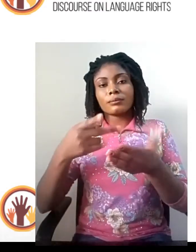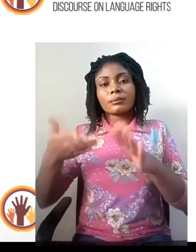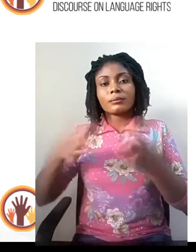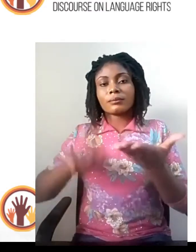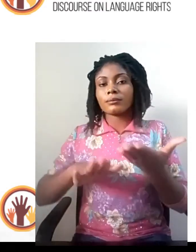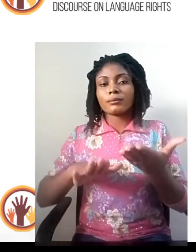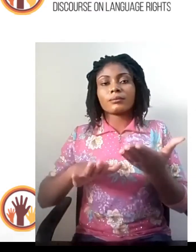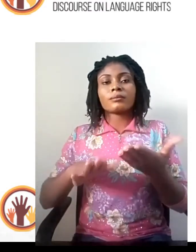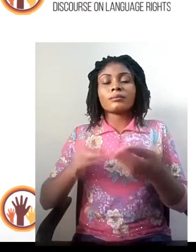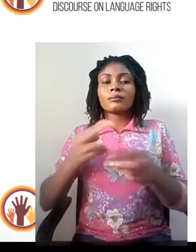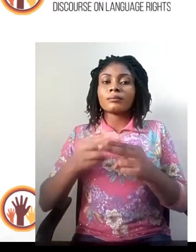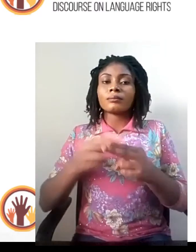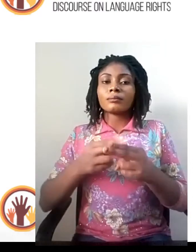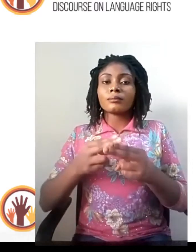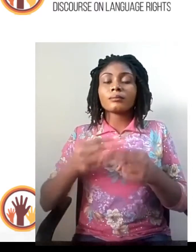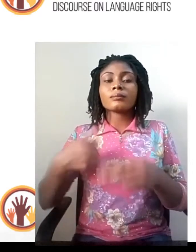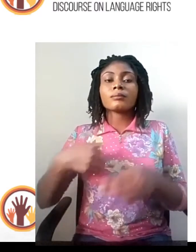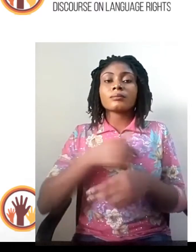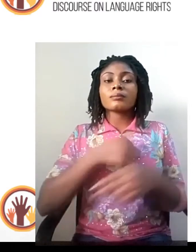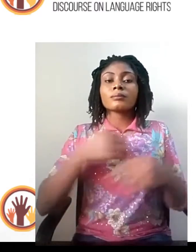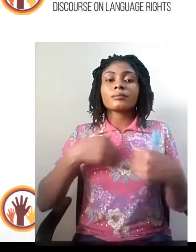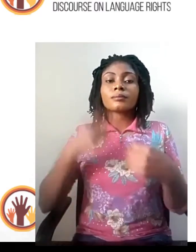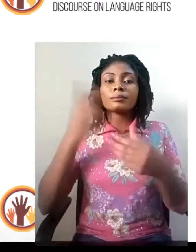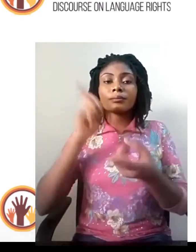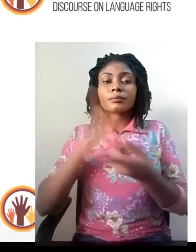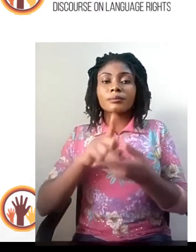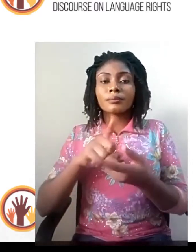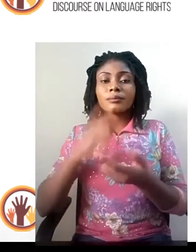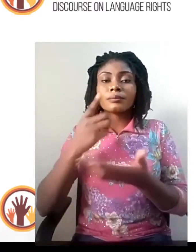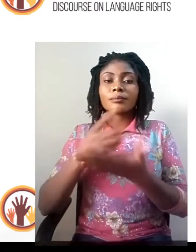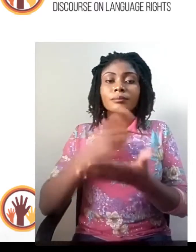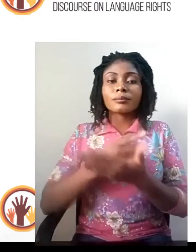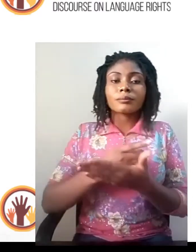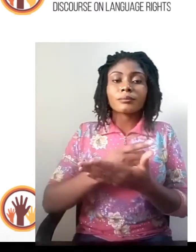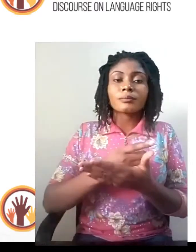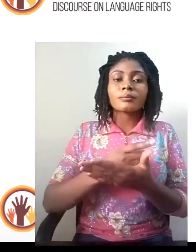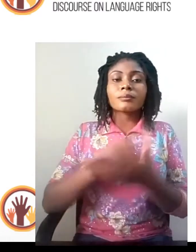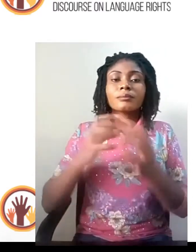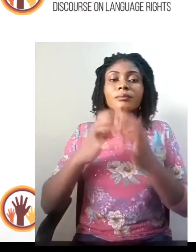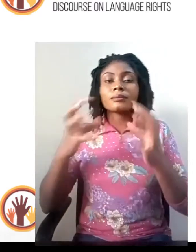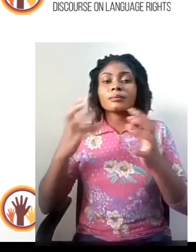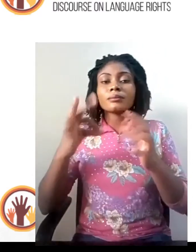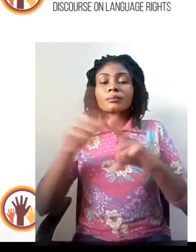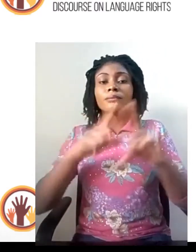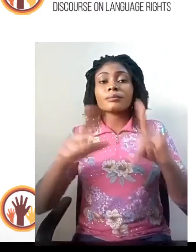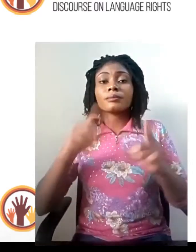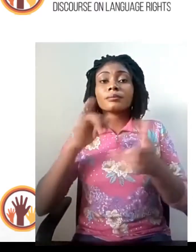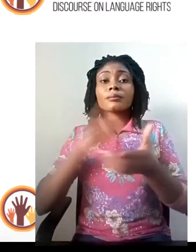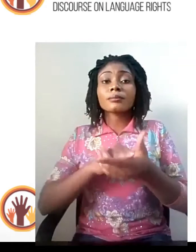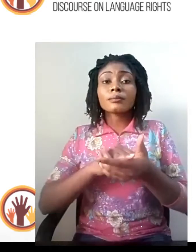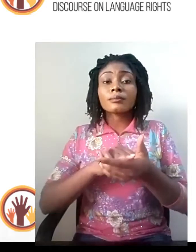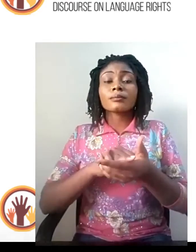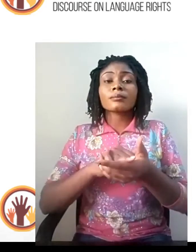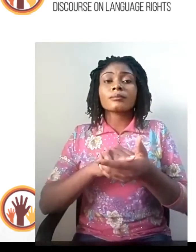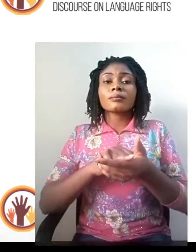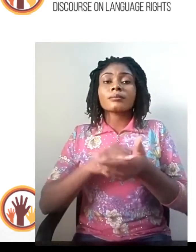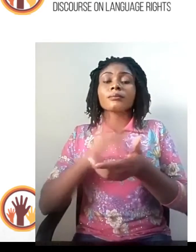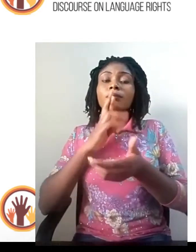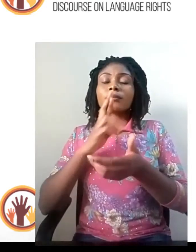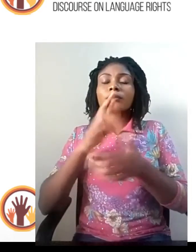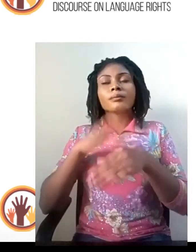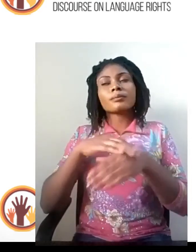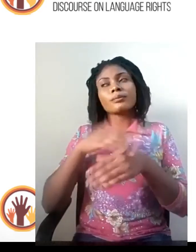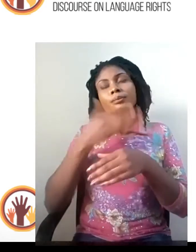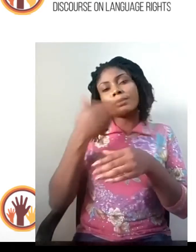met and we have documented a lot of signs that are at best regarded as natural